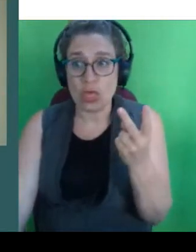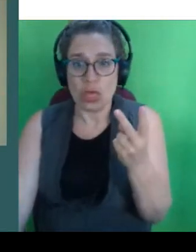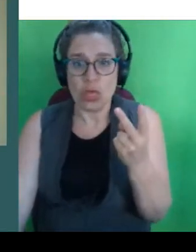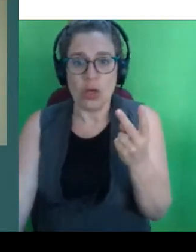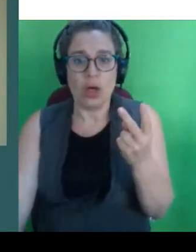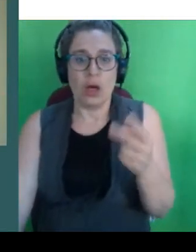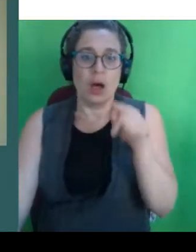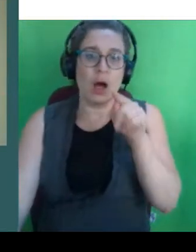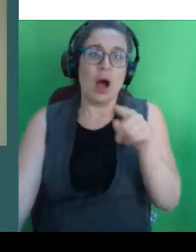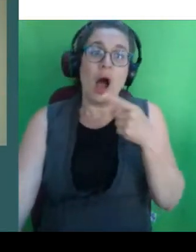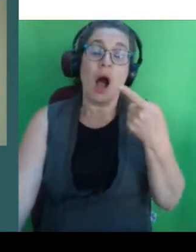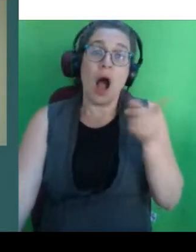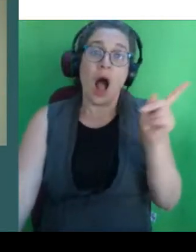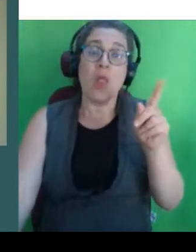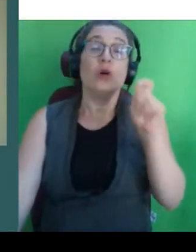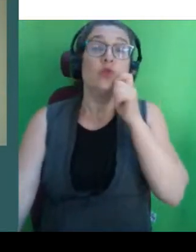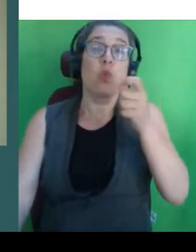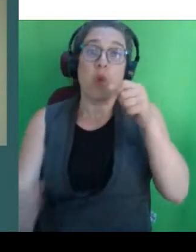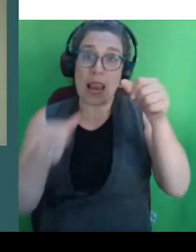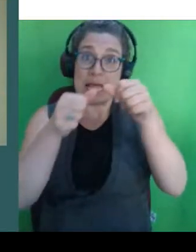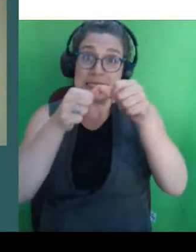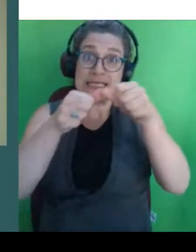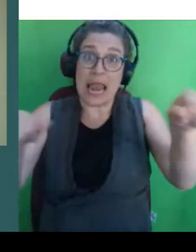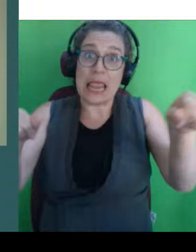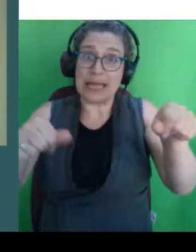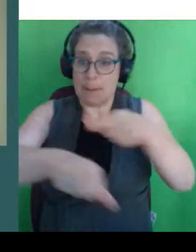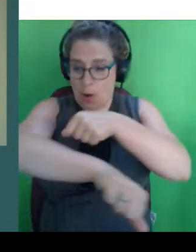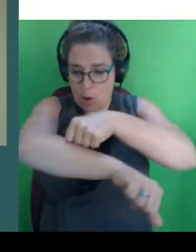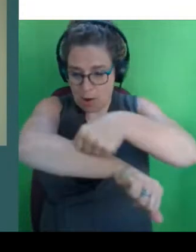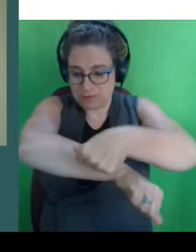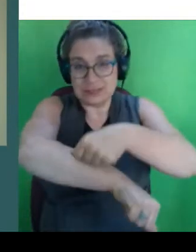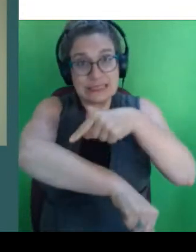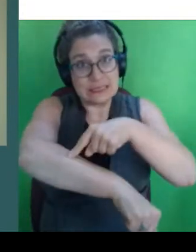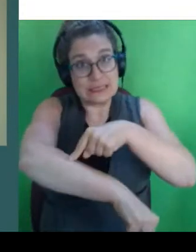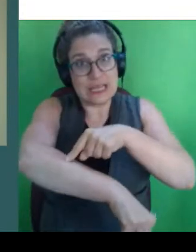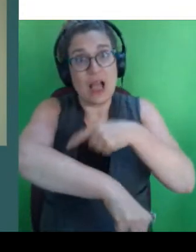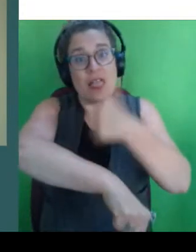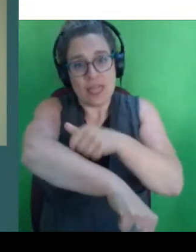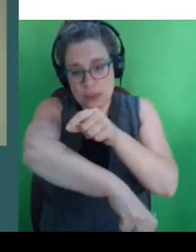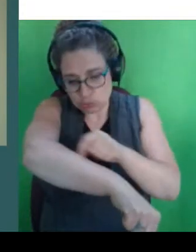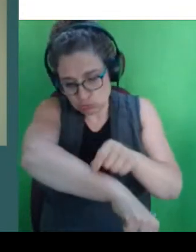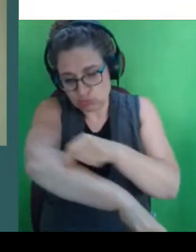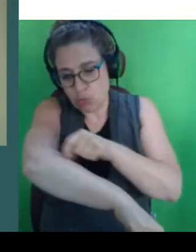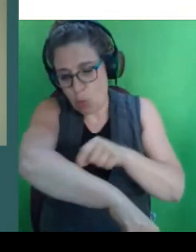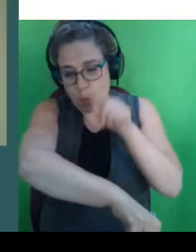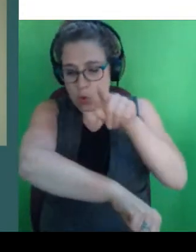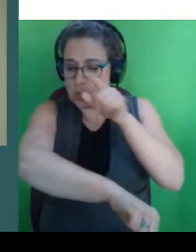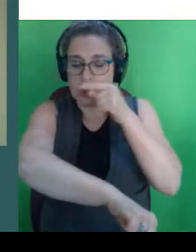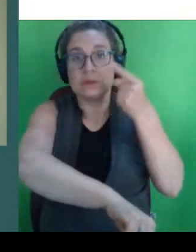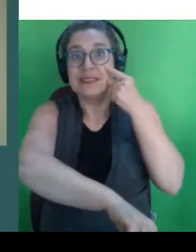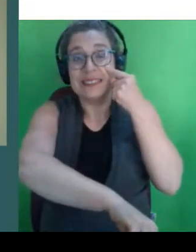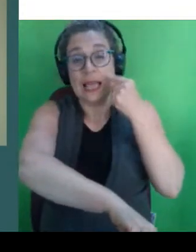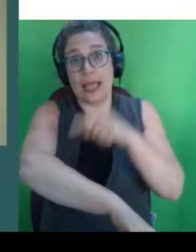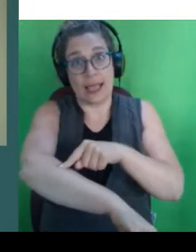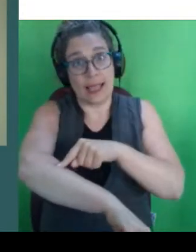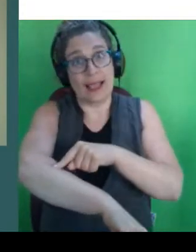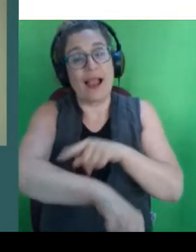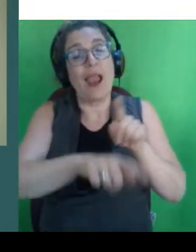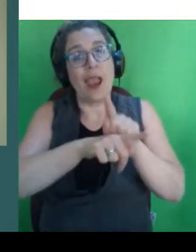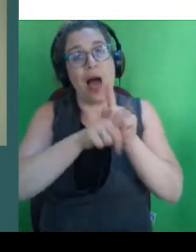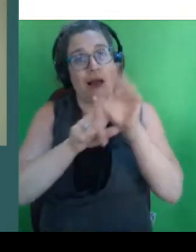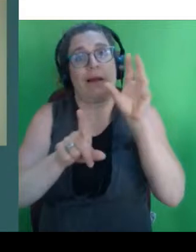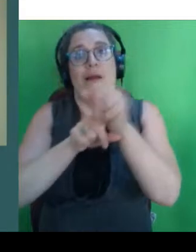put sellotape over the skin prick testing and draw around it. So then you've actually got a record of it in the